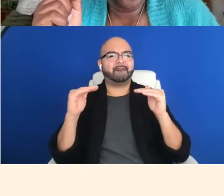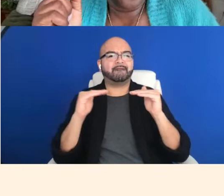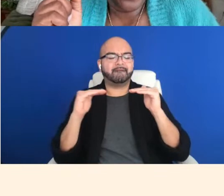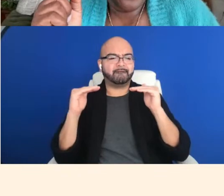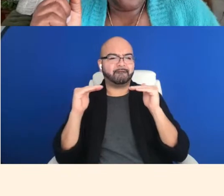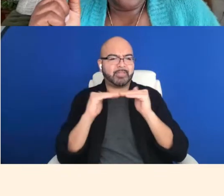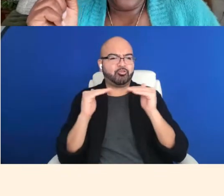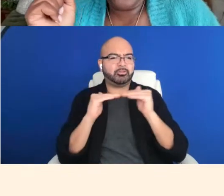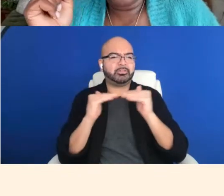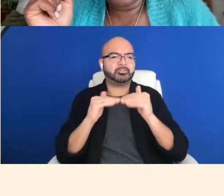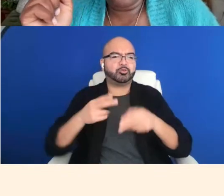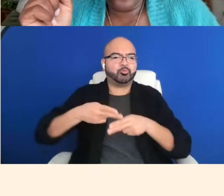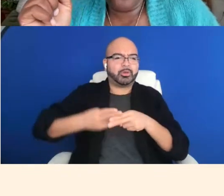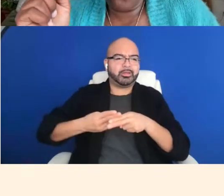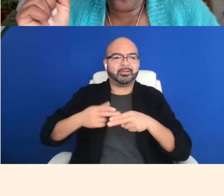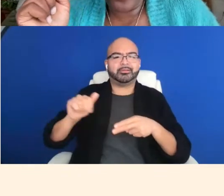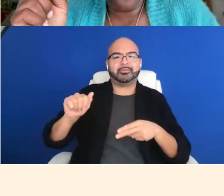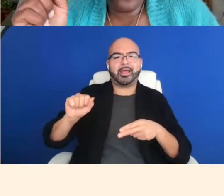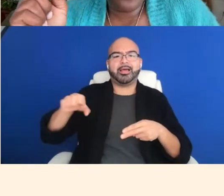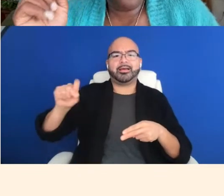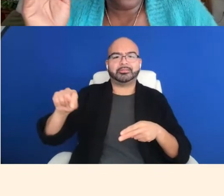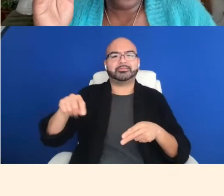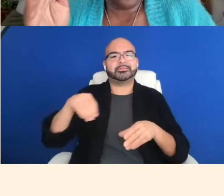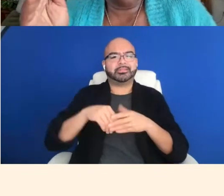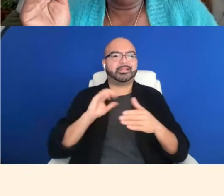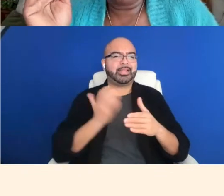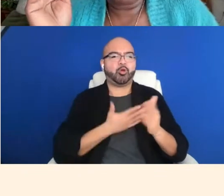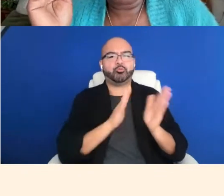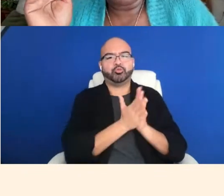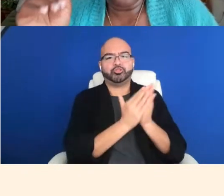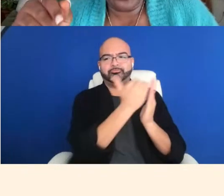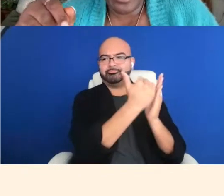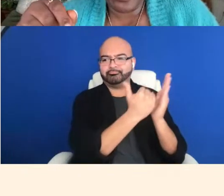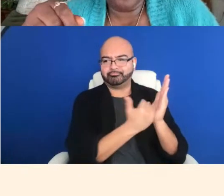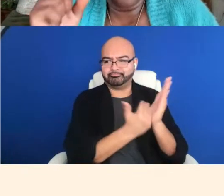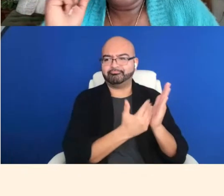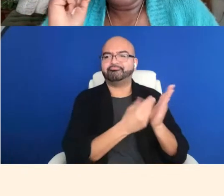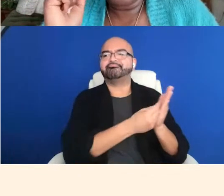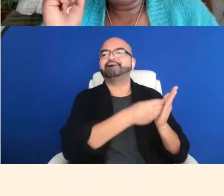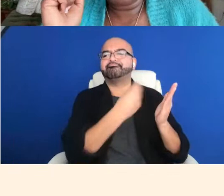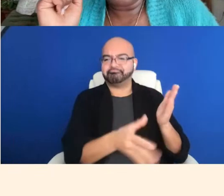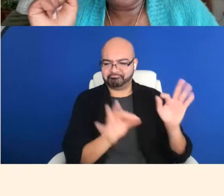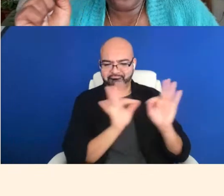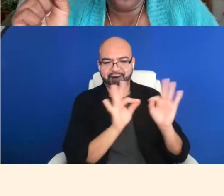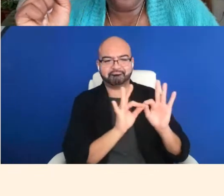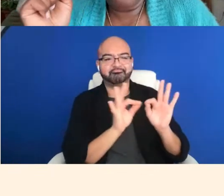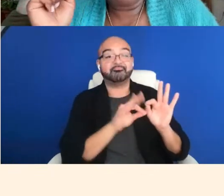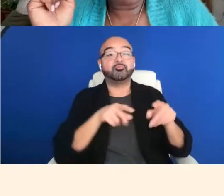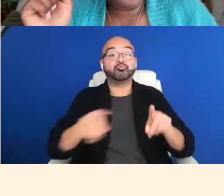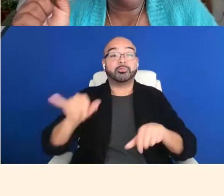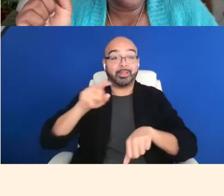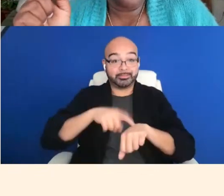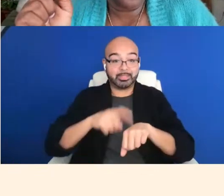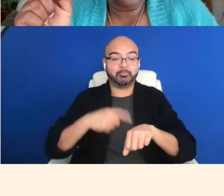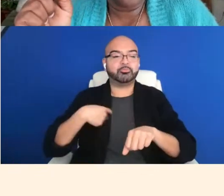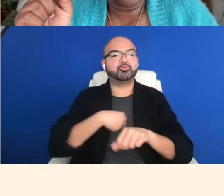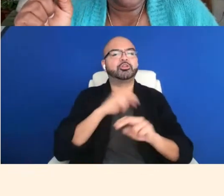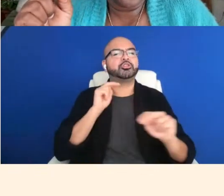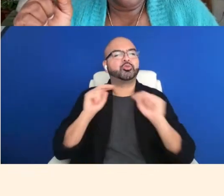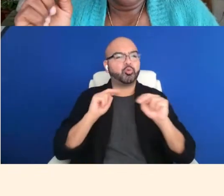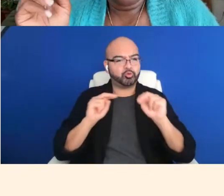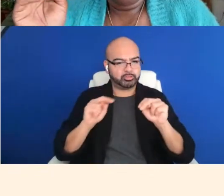books. And this is around the time when we were negotiating this donation from Carolyn